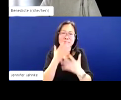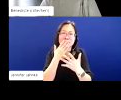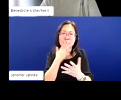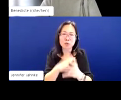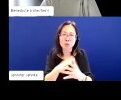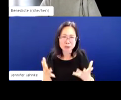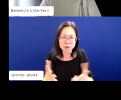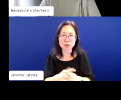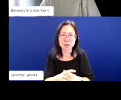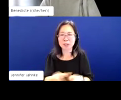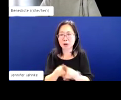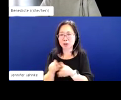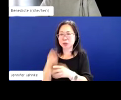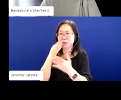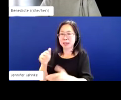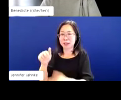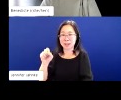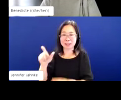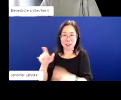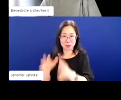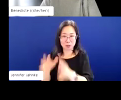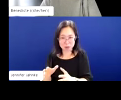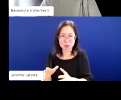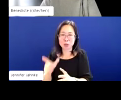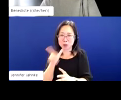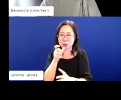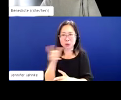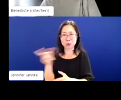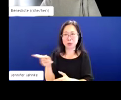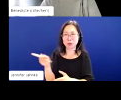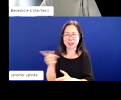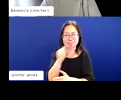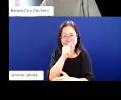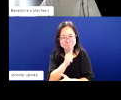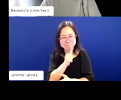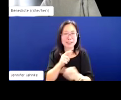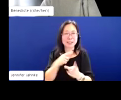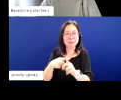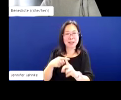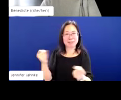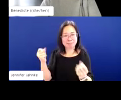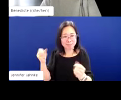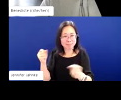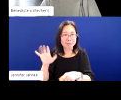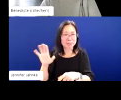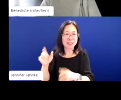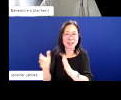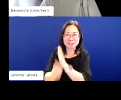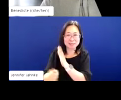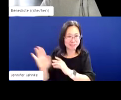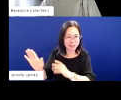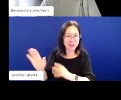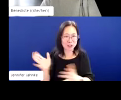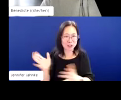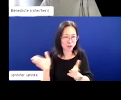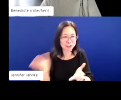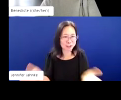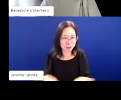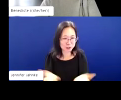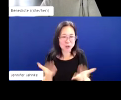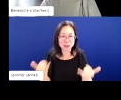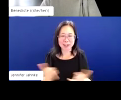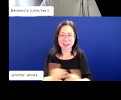to our ASL interpreters who have been patient in providing their great expertise and service to us again